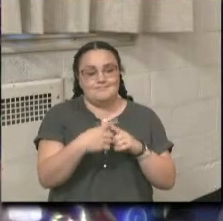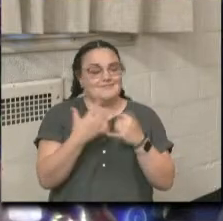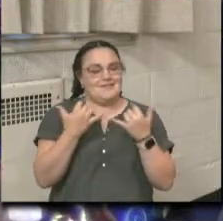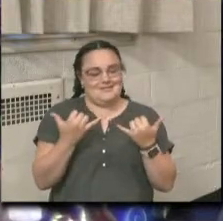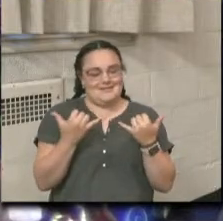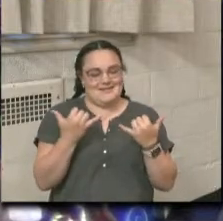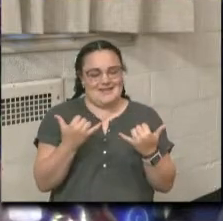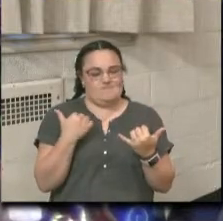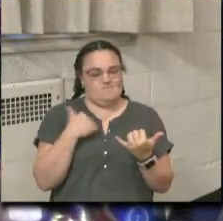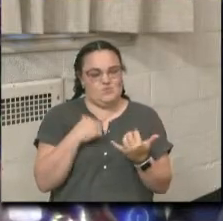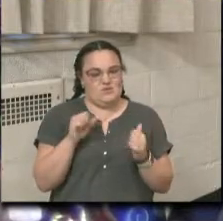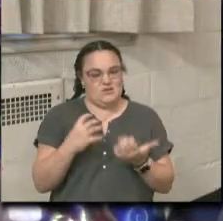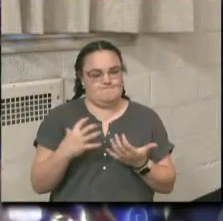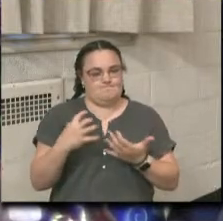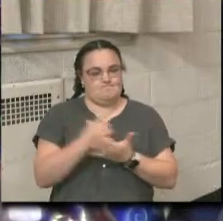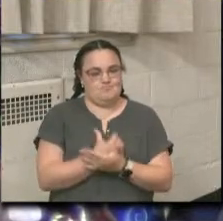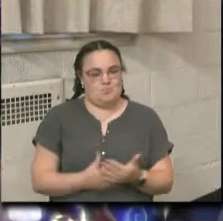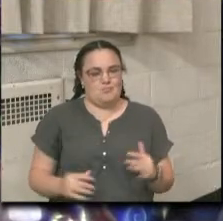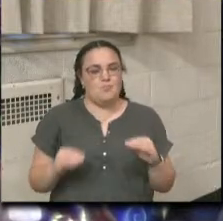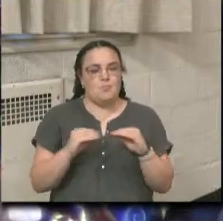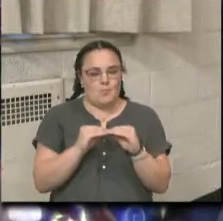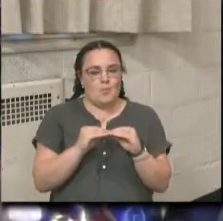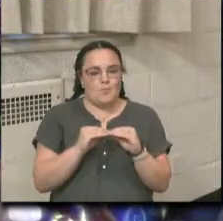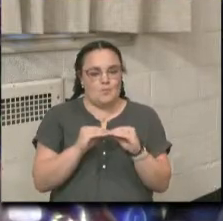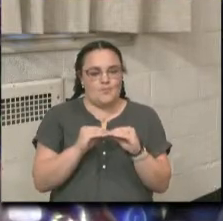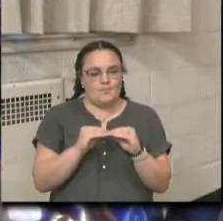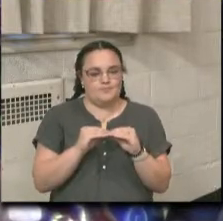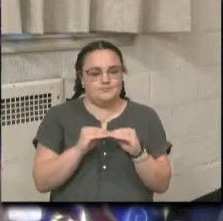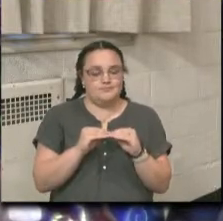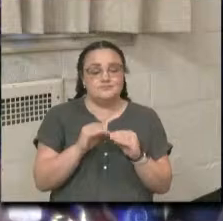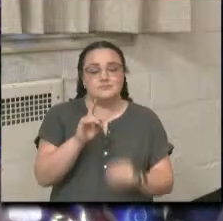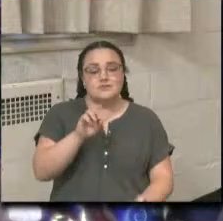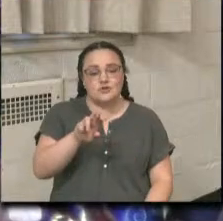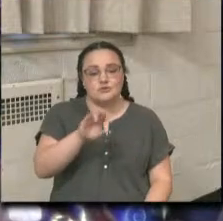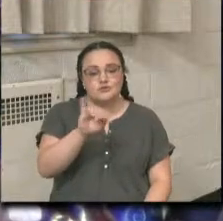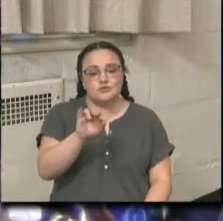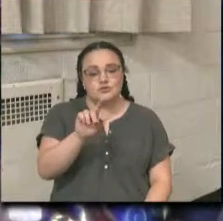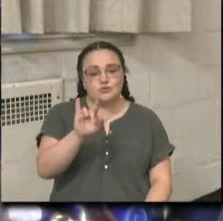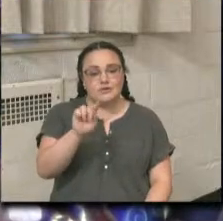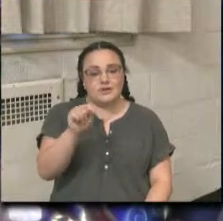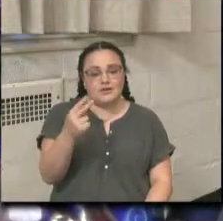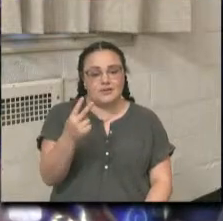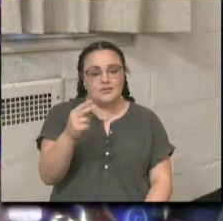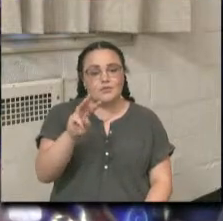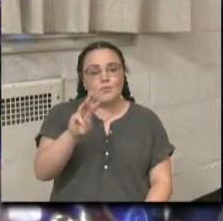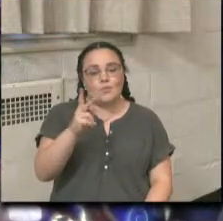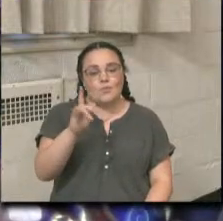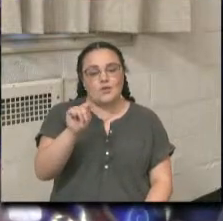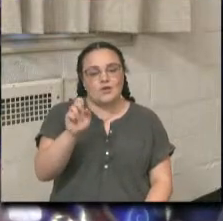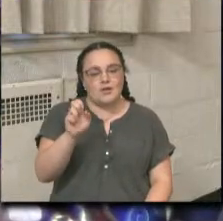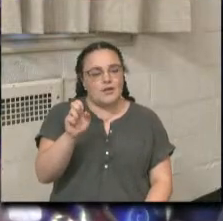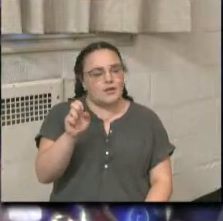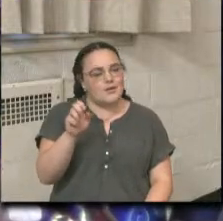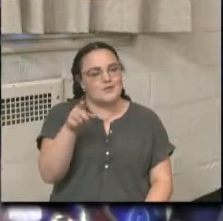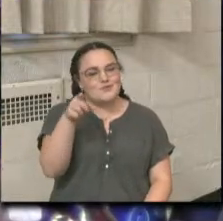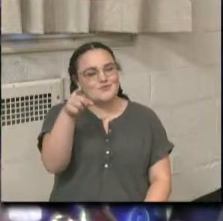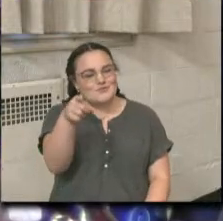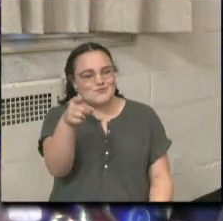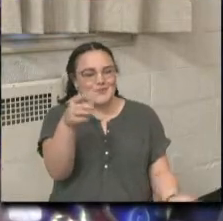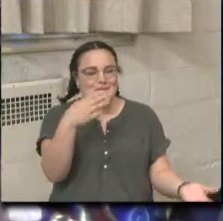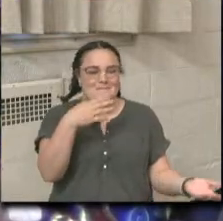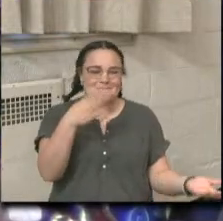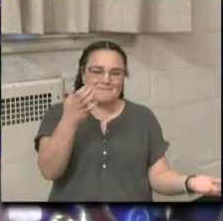little. We can do it. Dr. Judith White, you are a super bad